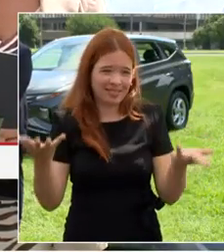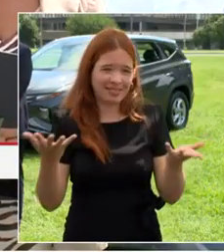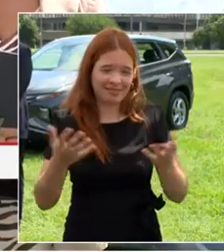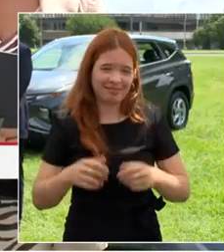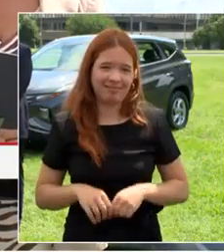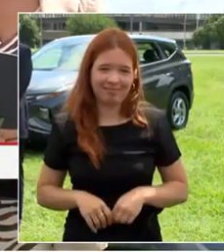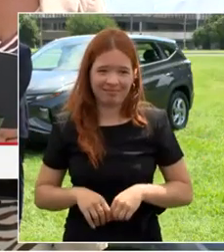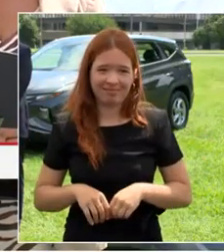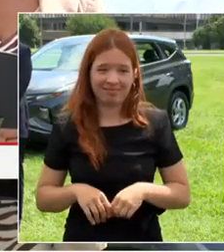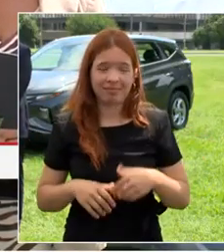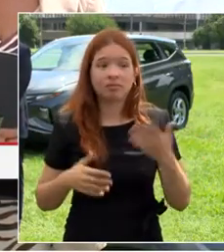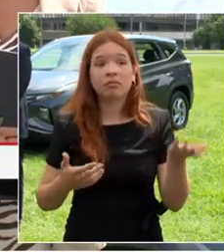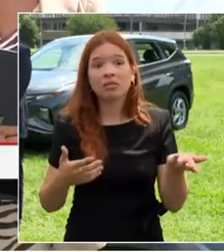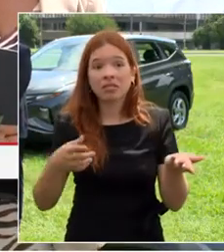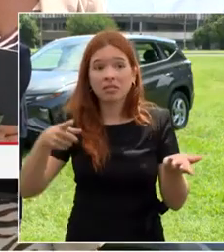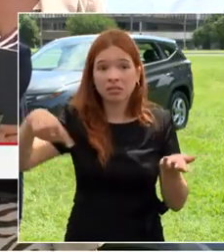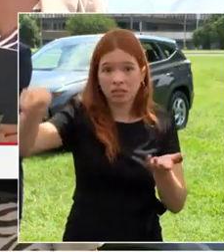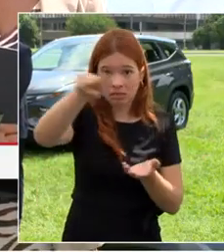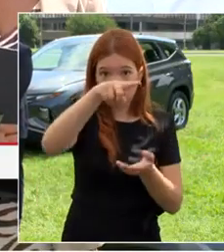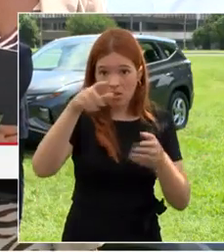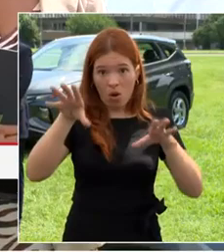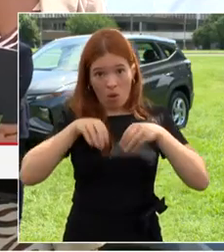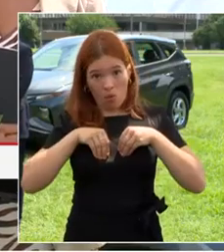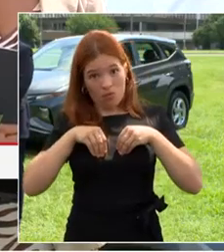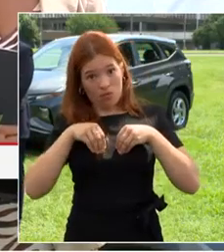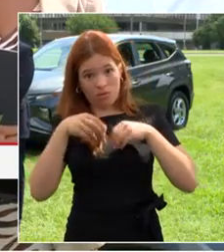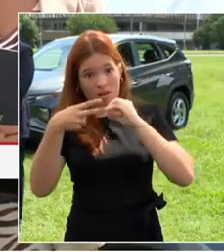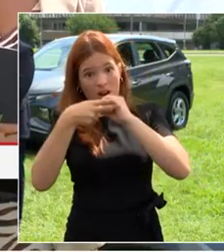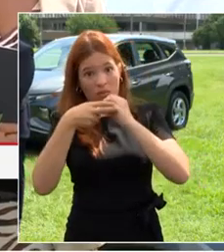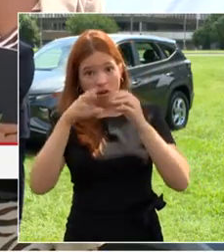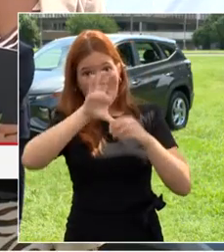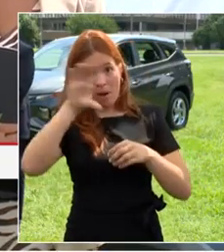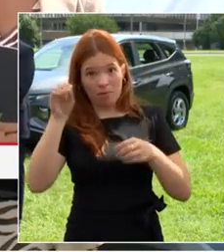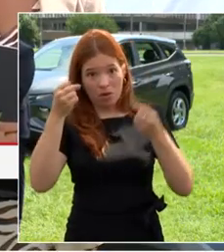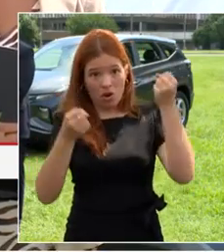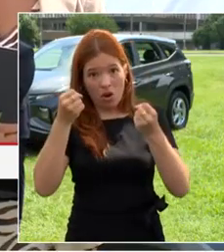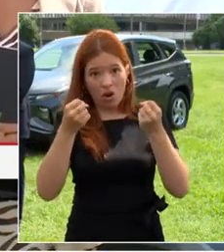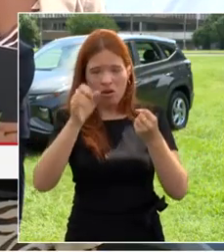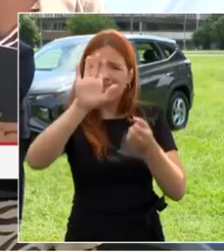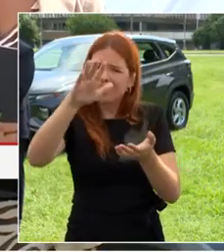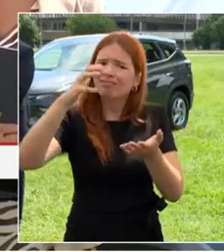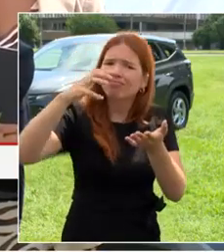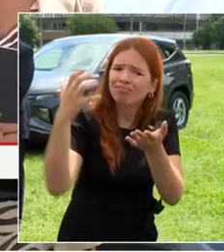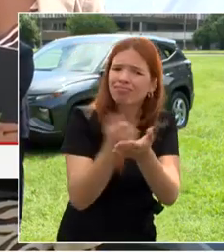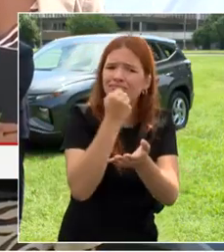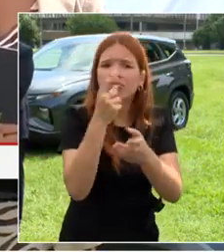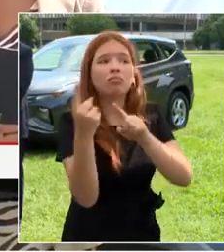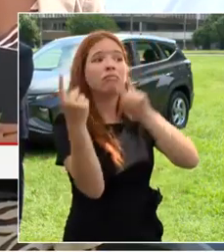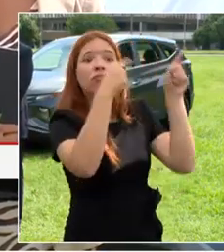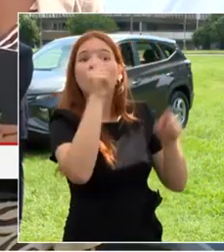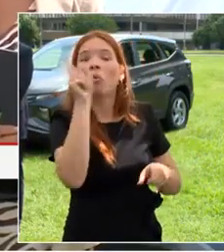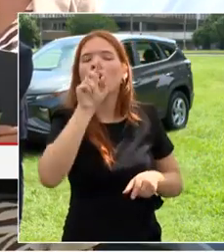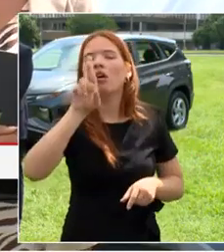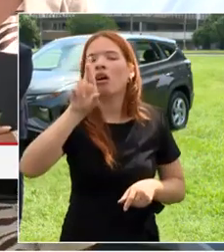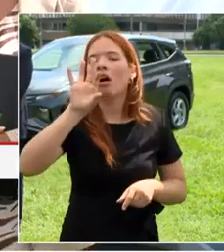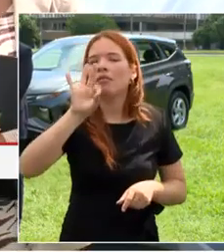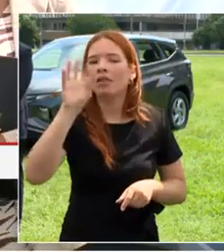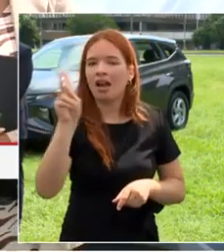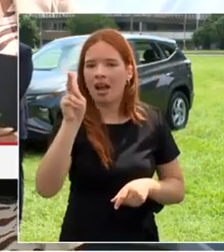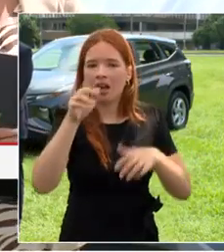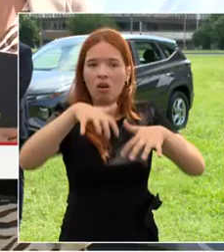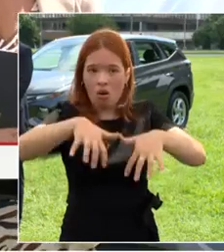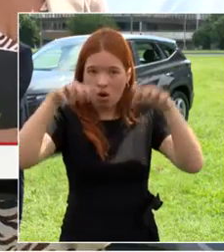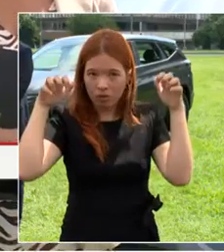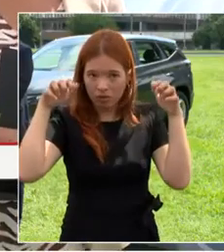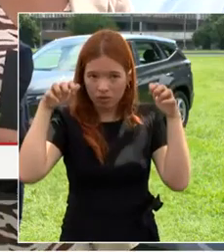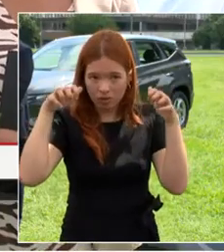vehicle impacted by this issue, please come by RFK Stadium between Thursday and Monday from 8 a.m. to 7